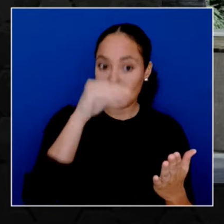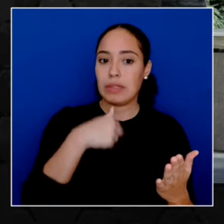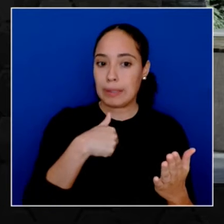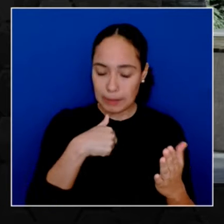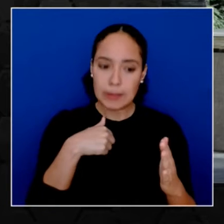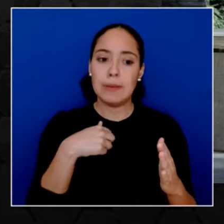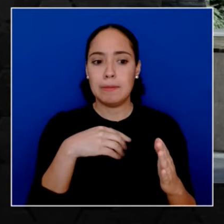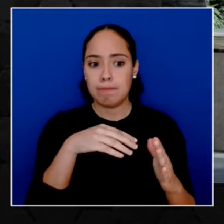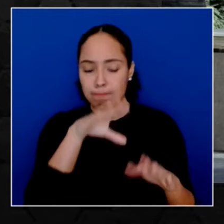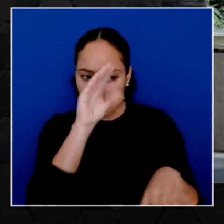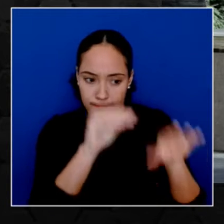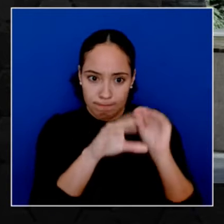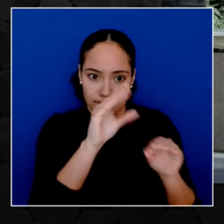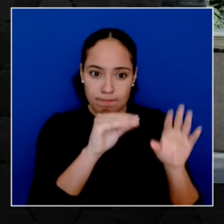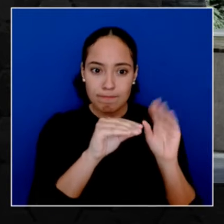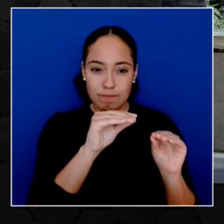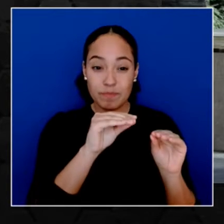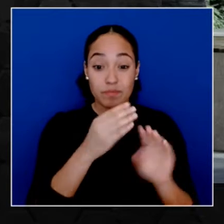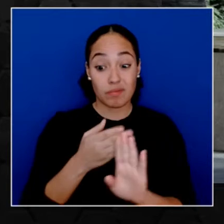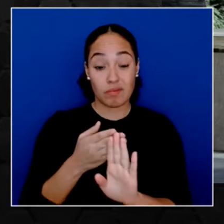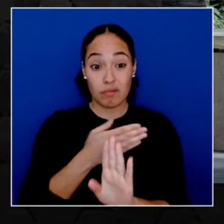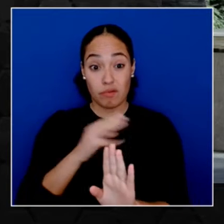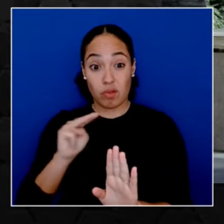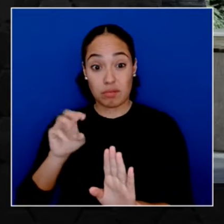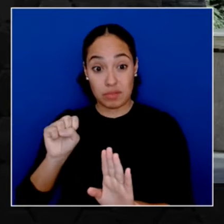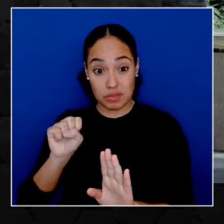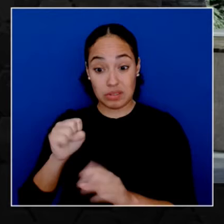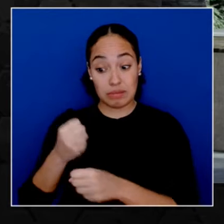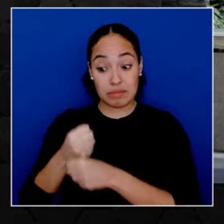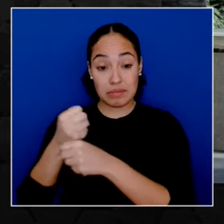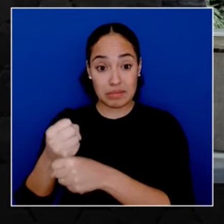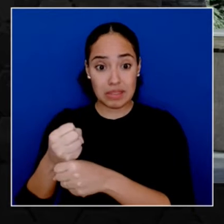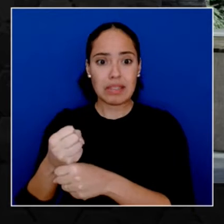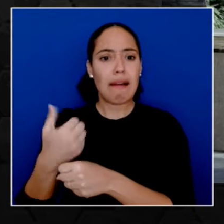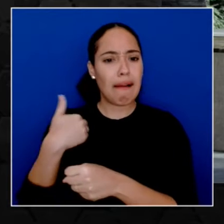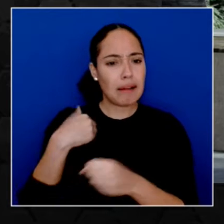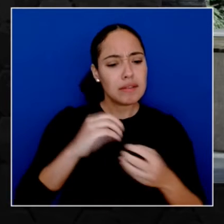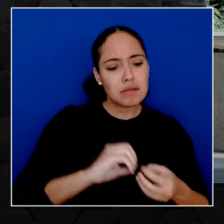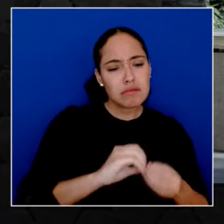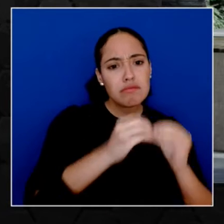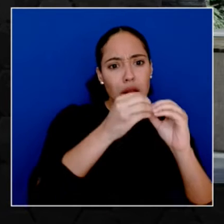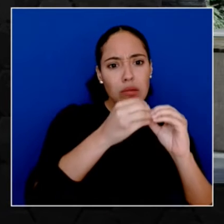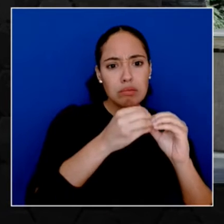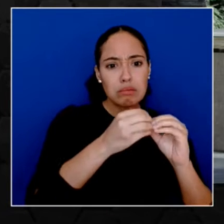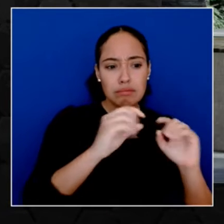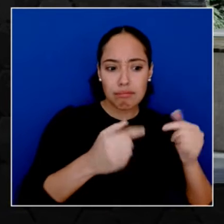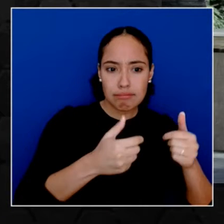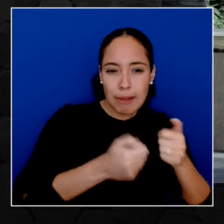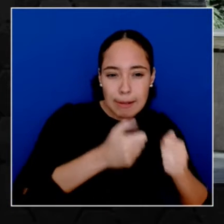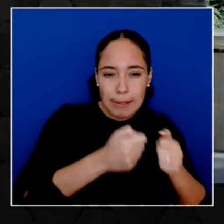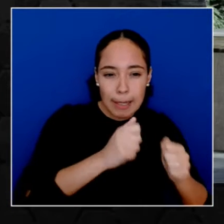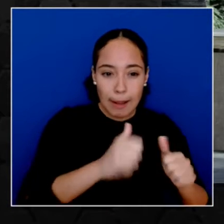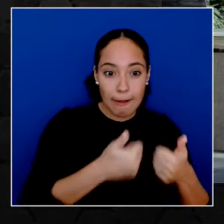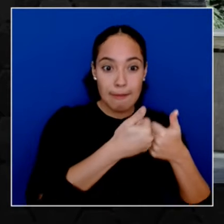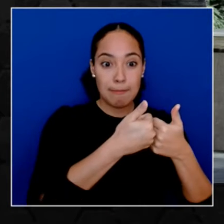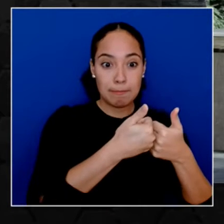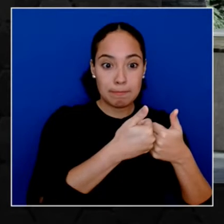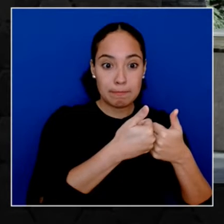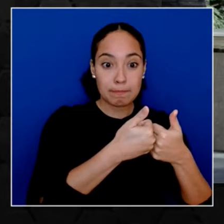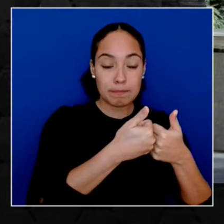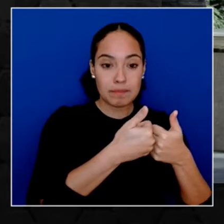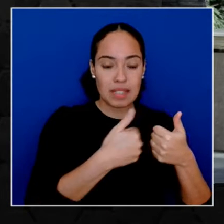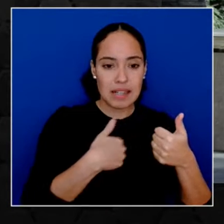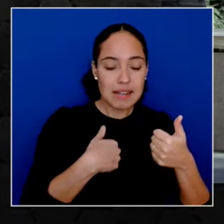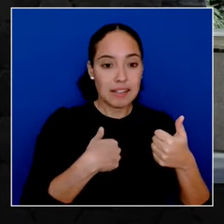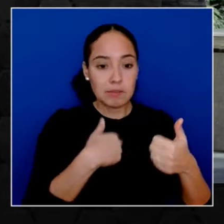we have so many different paths like game development, web development, etc. So I was very confused, like which path should I choose? But